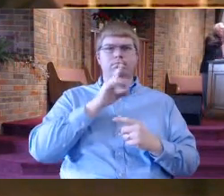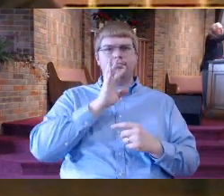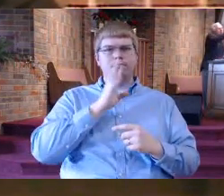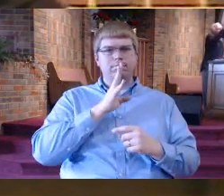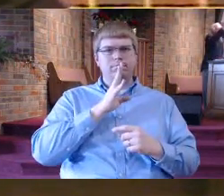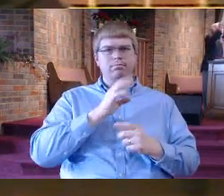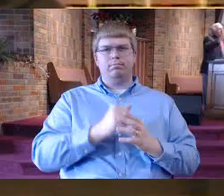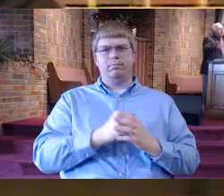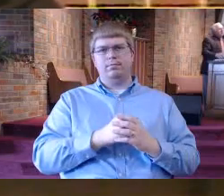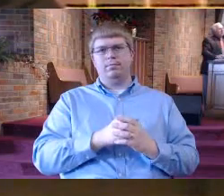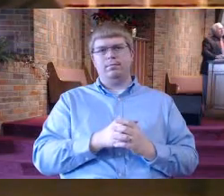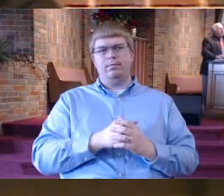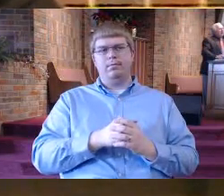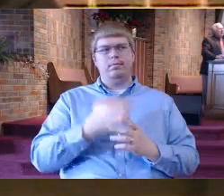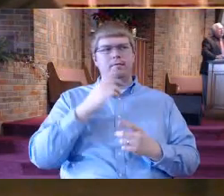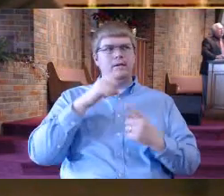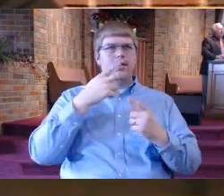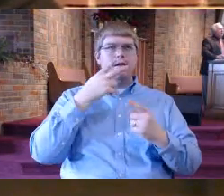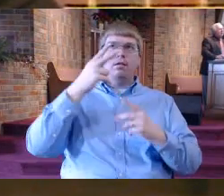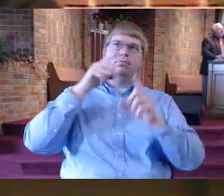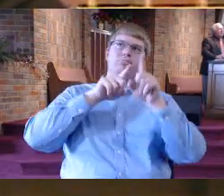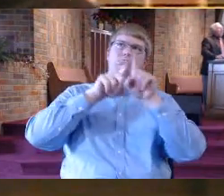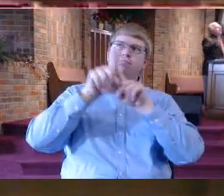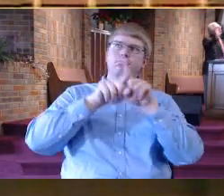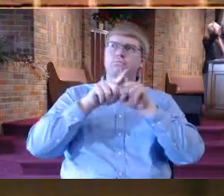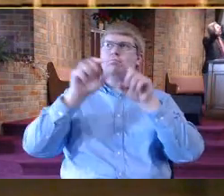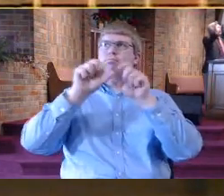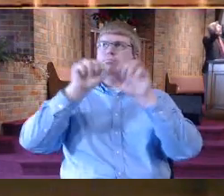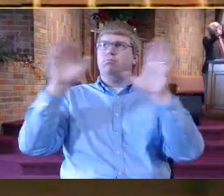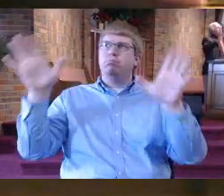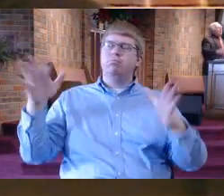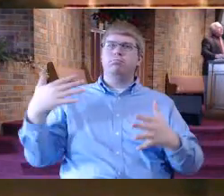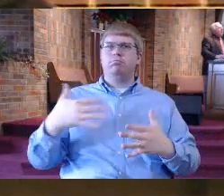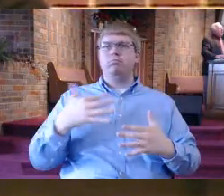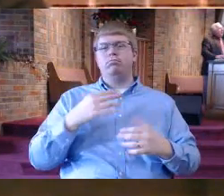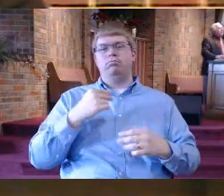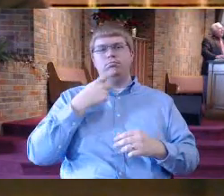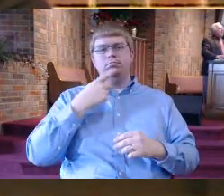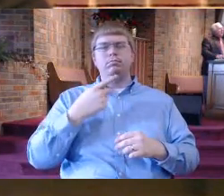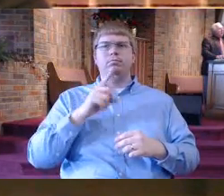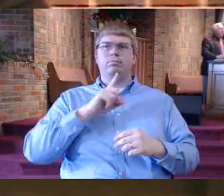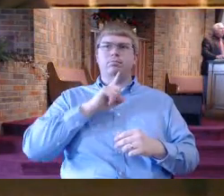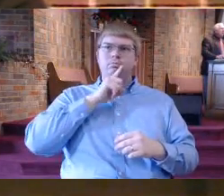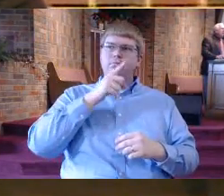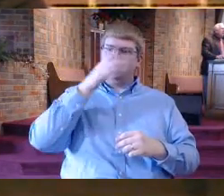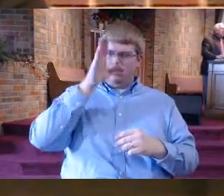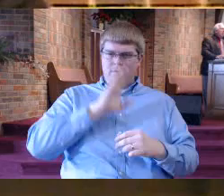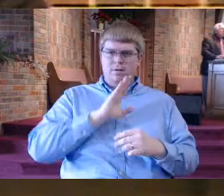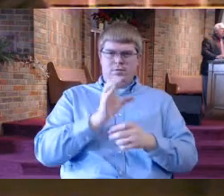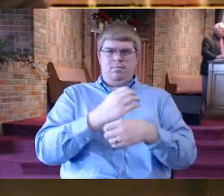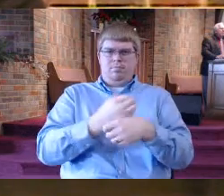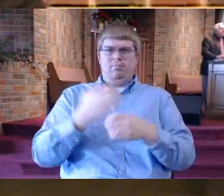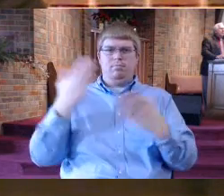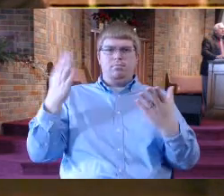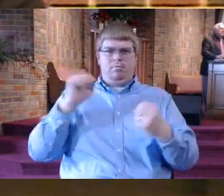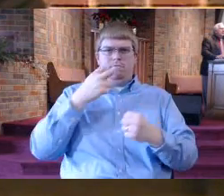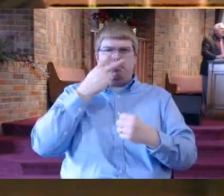And if we see the stars and we see the sky, and the psalmist said that shows or demonstrates God's handiwork, what if God spoke?